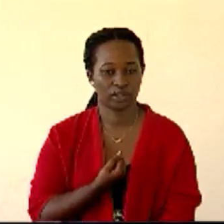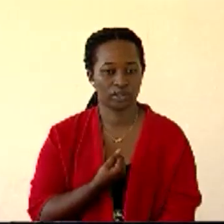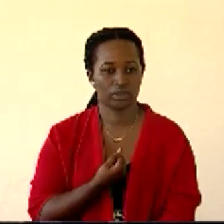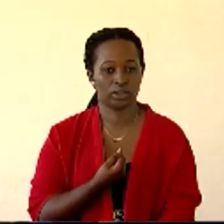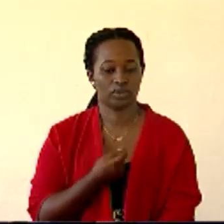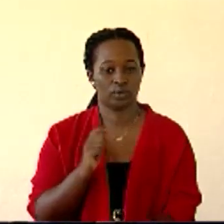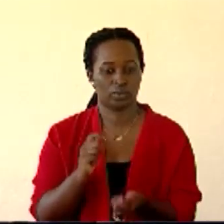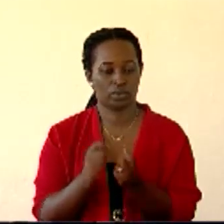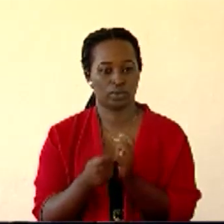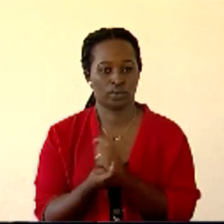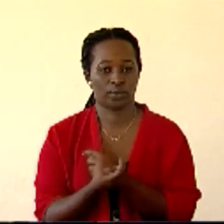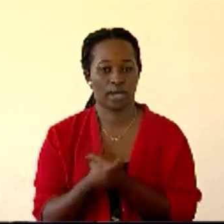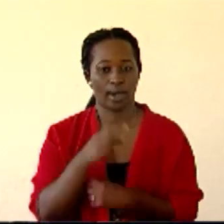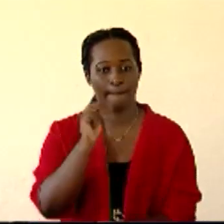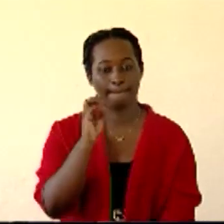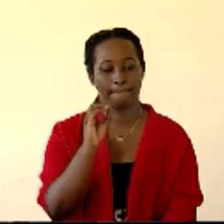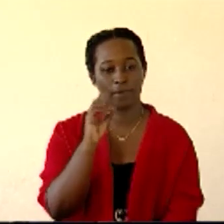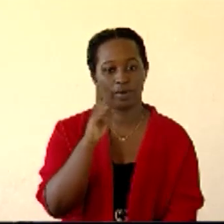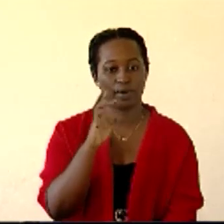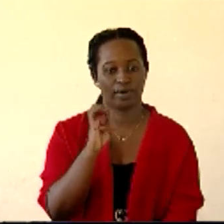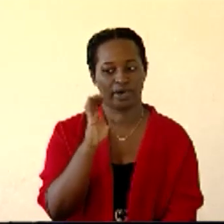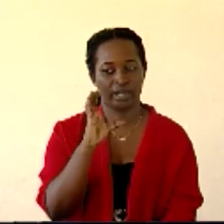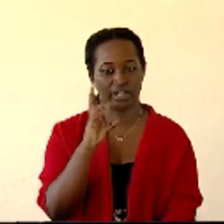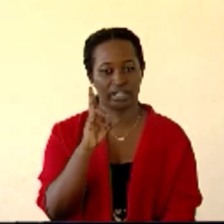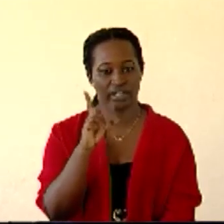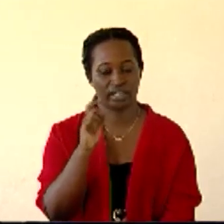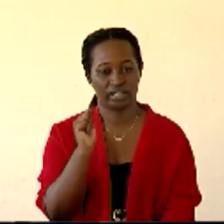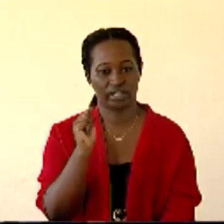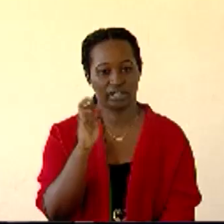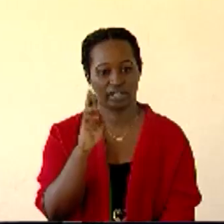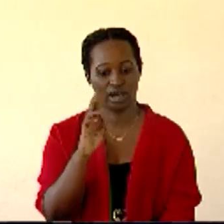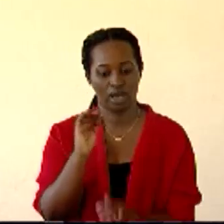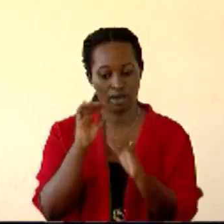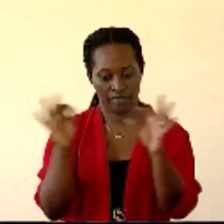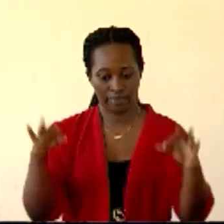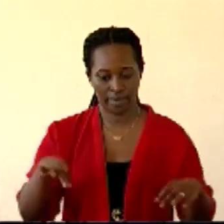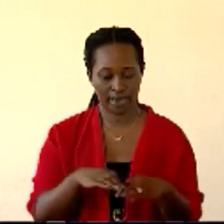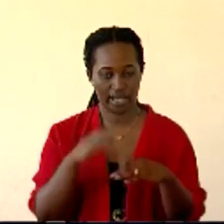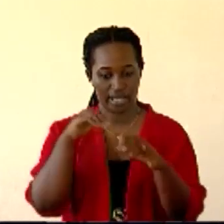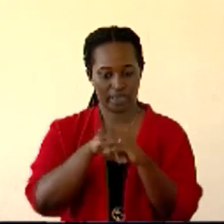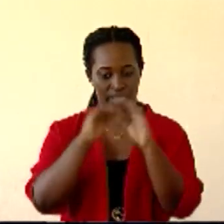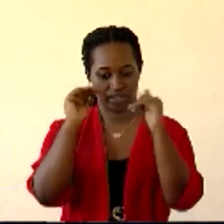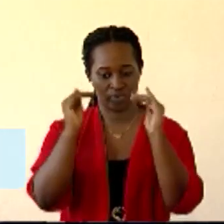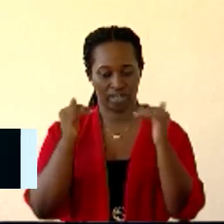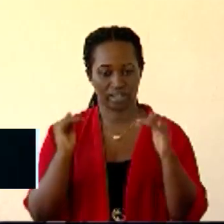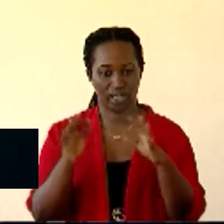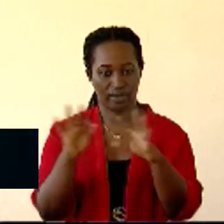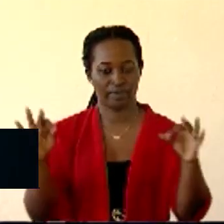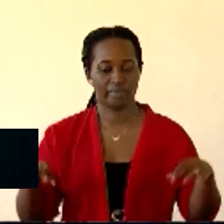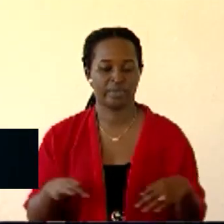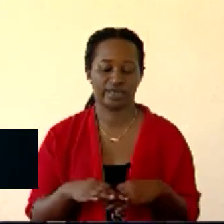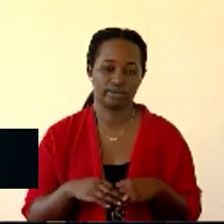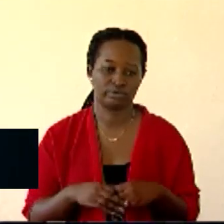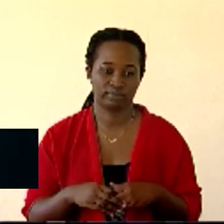the molecular formula into structural formula because the molecular formula of that compound is also